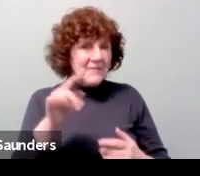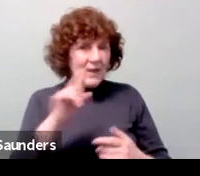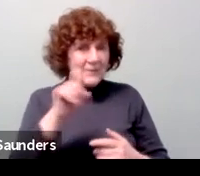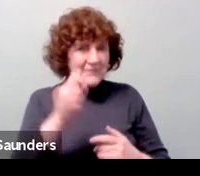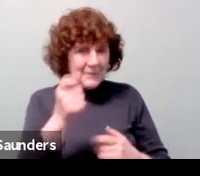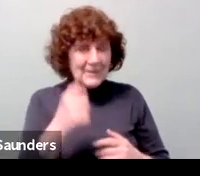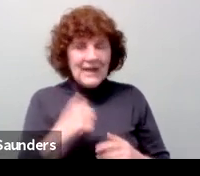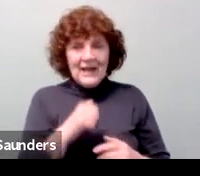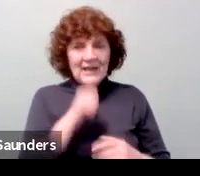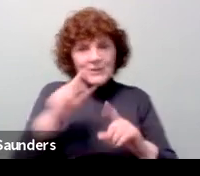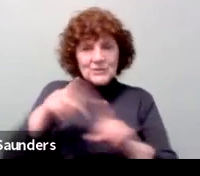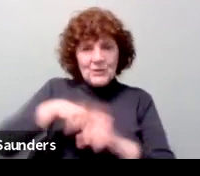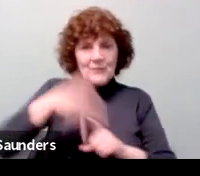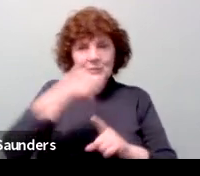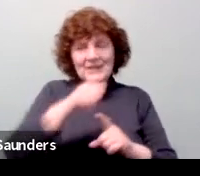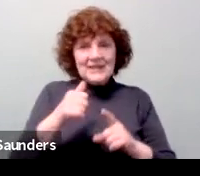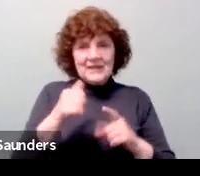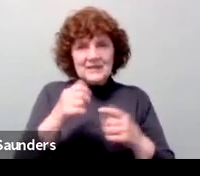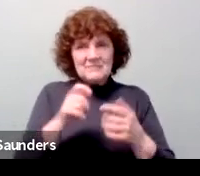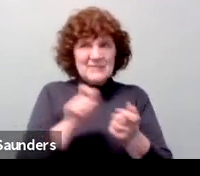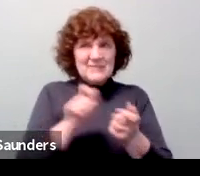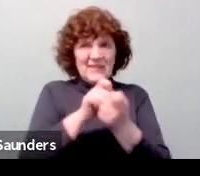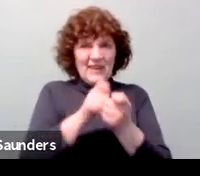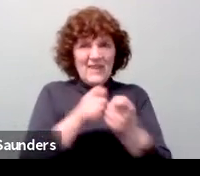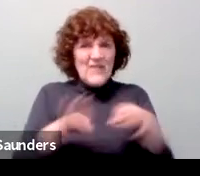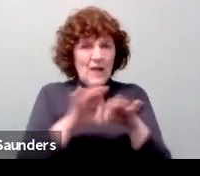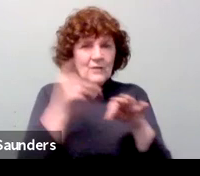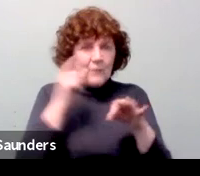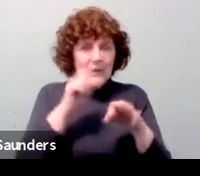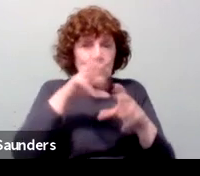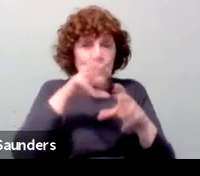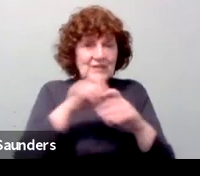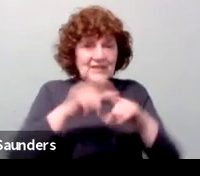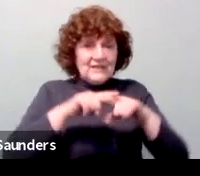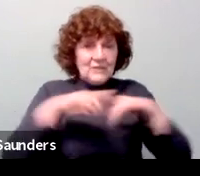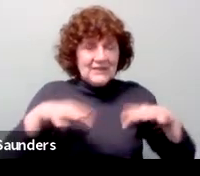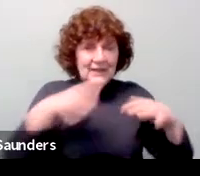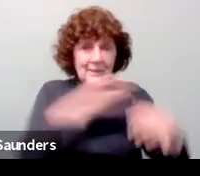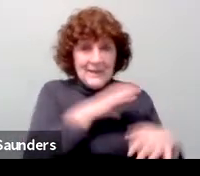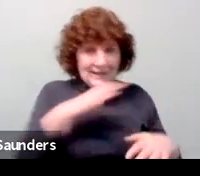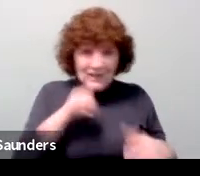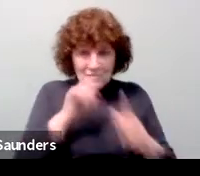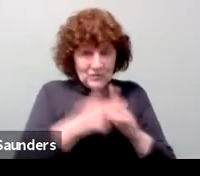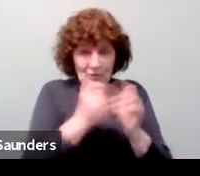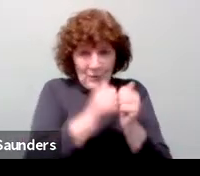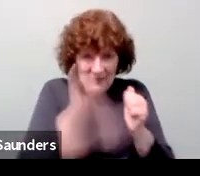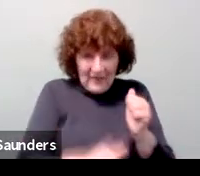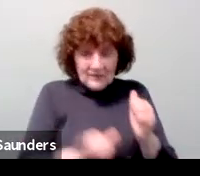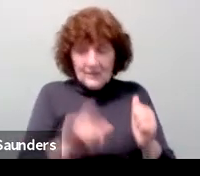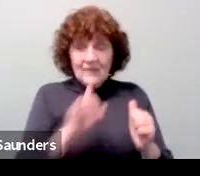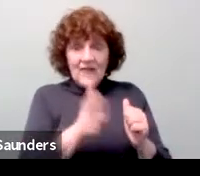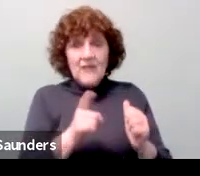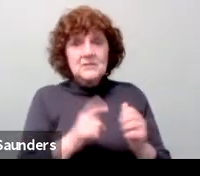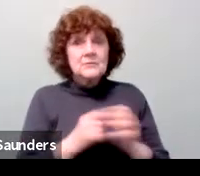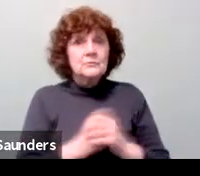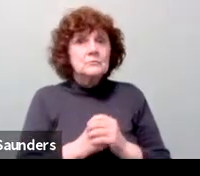any particular value to an inclusion and diversity committee. So I don't start there. In fact, in a guide